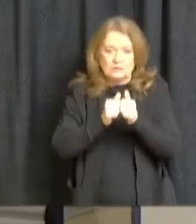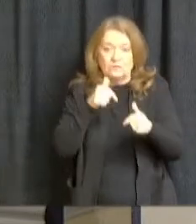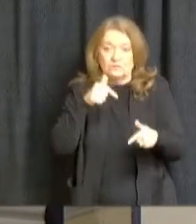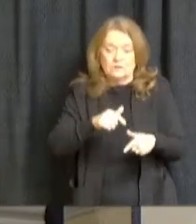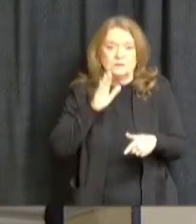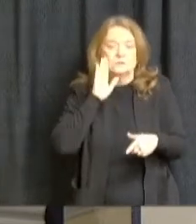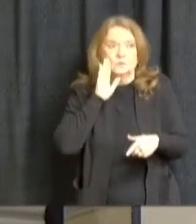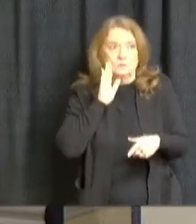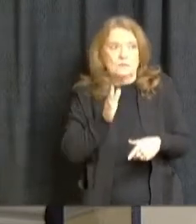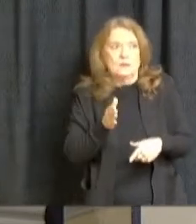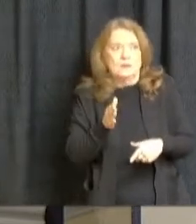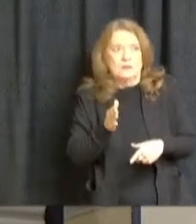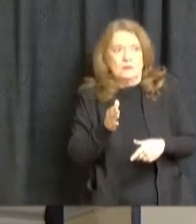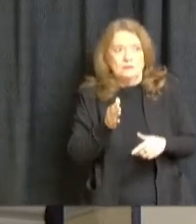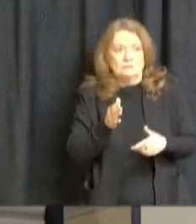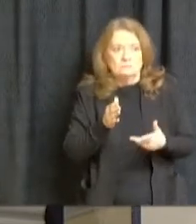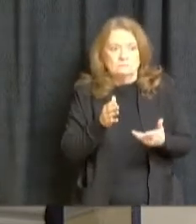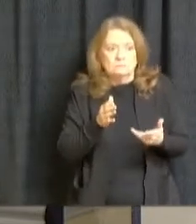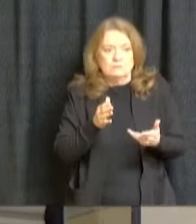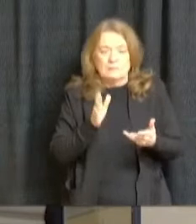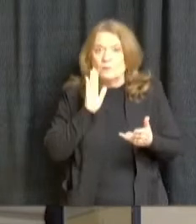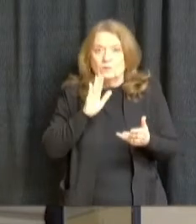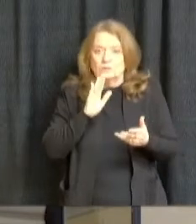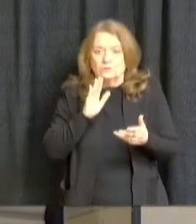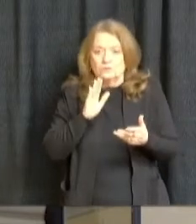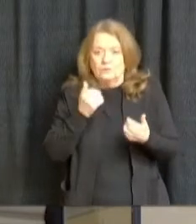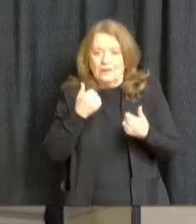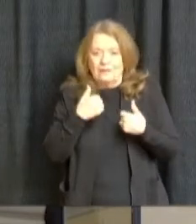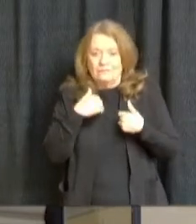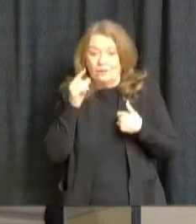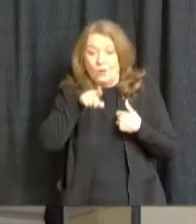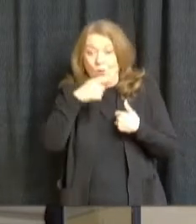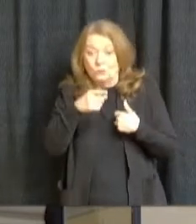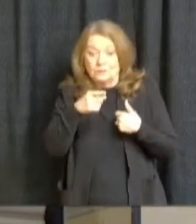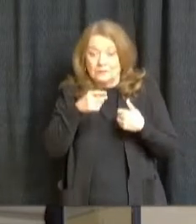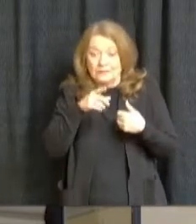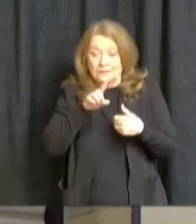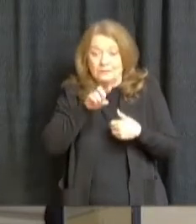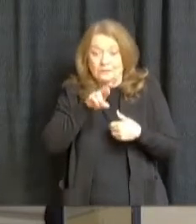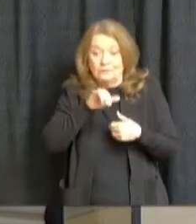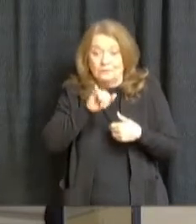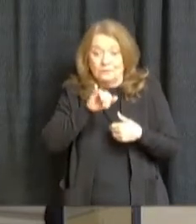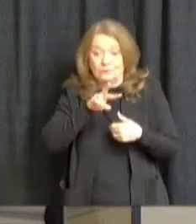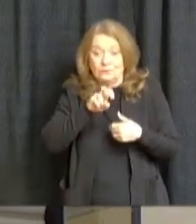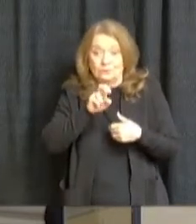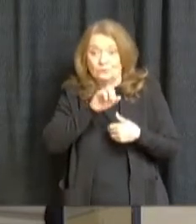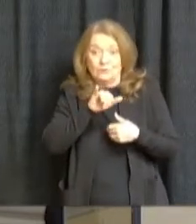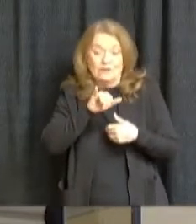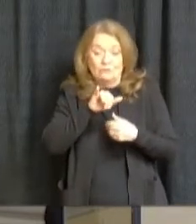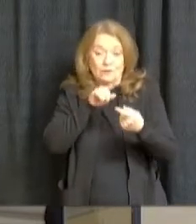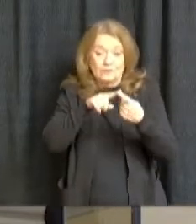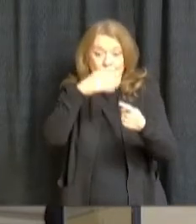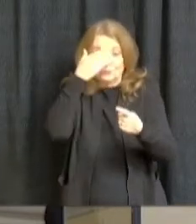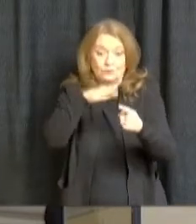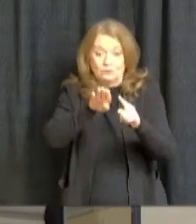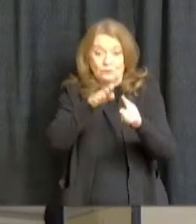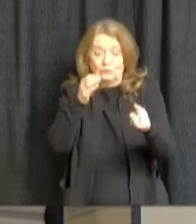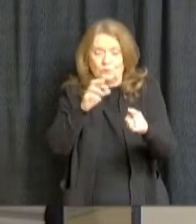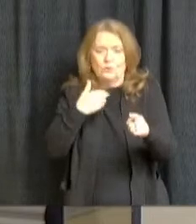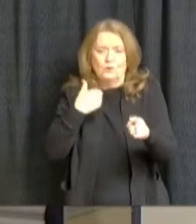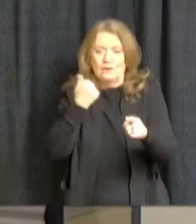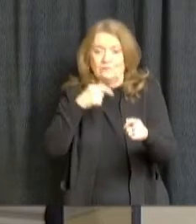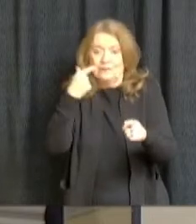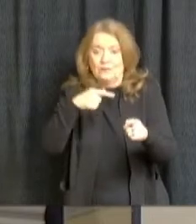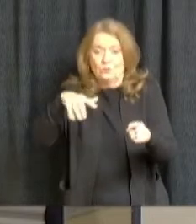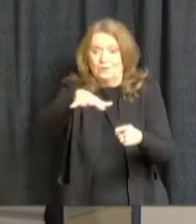be anything other than the driveway right up to the house, to the front door kind of space in this area?